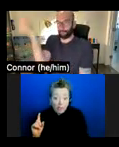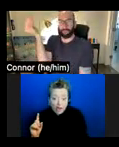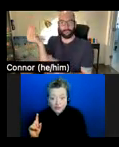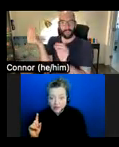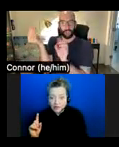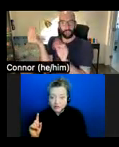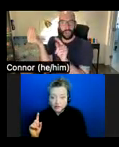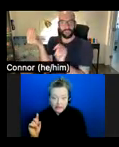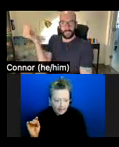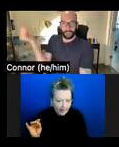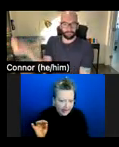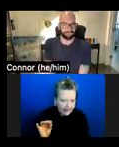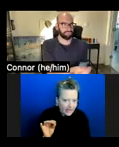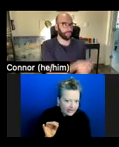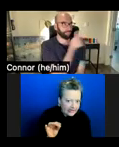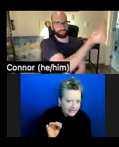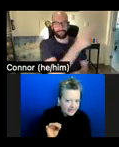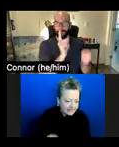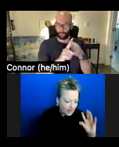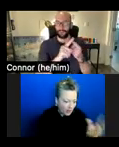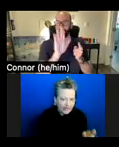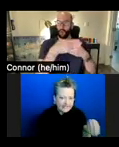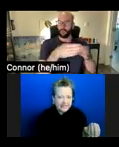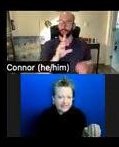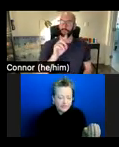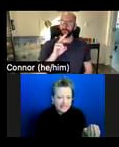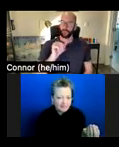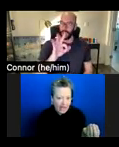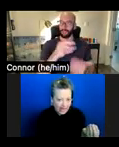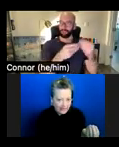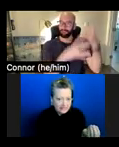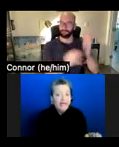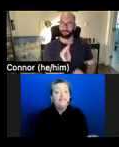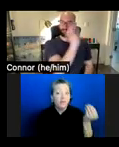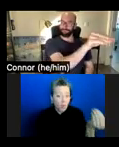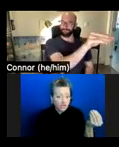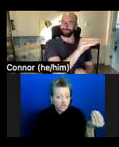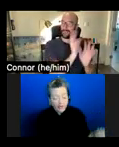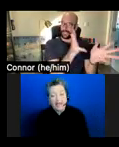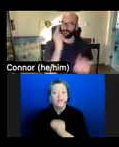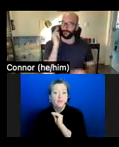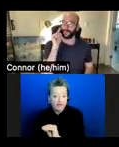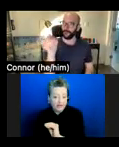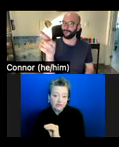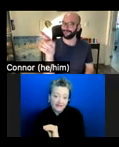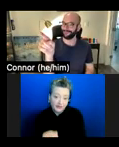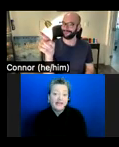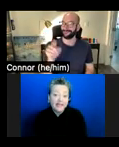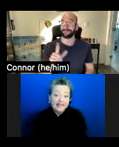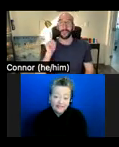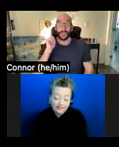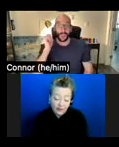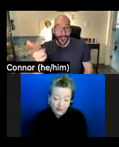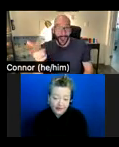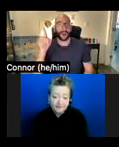a robot will come by, kind of clean up the space and say, oh, I see that this was left behind. They will hold on to it and they will put it in drafts for it